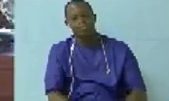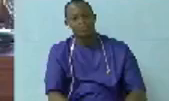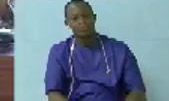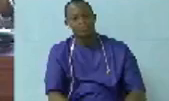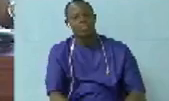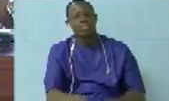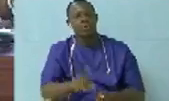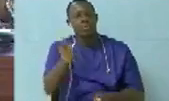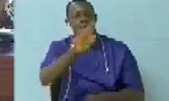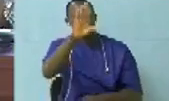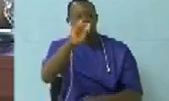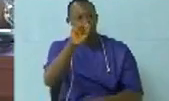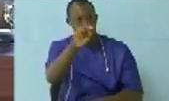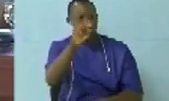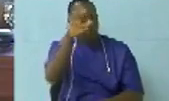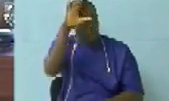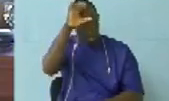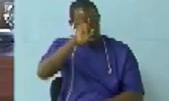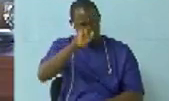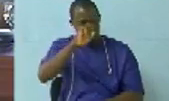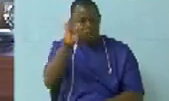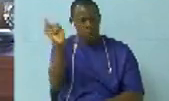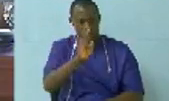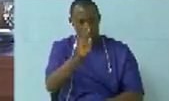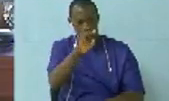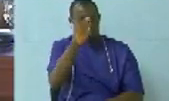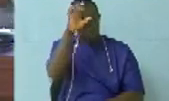What did you understand?